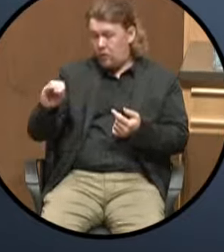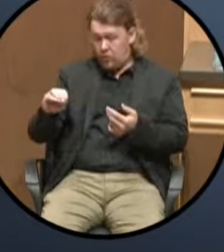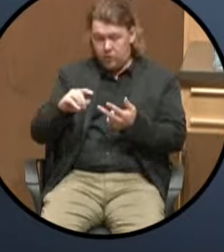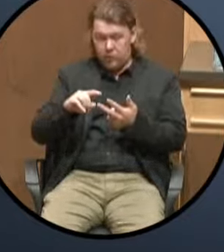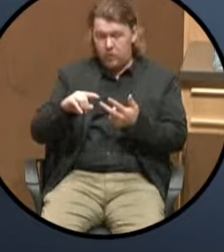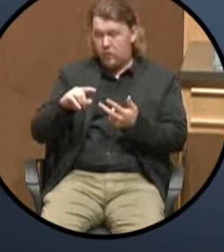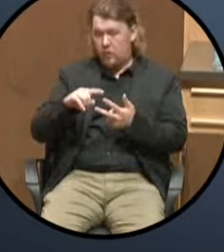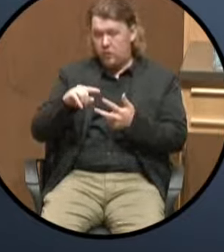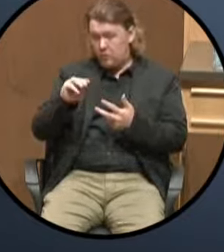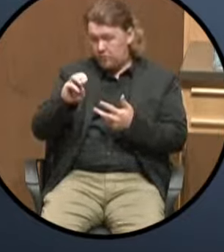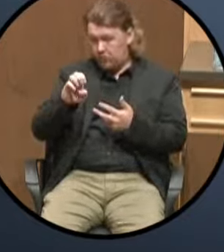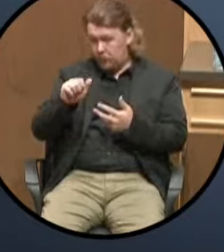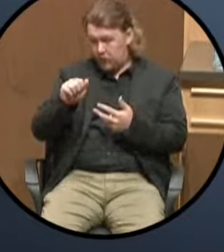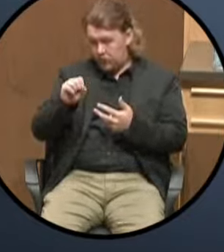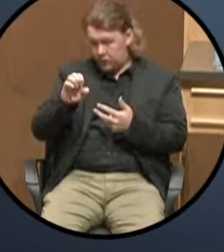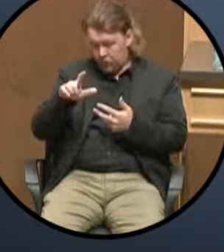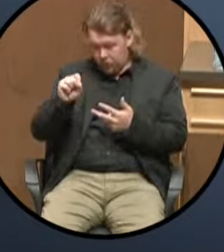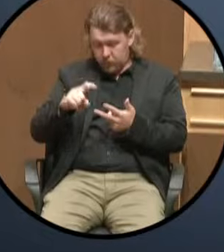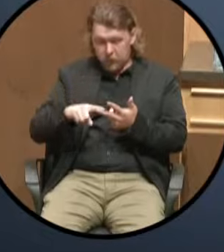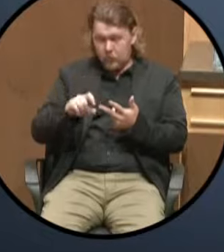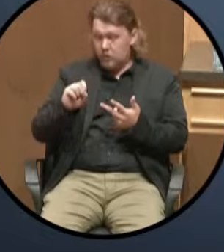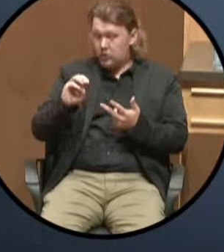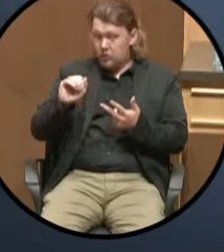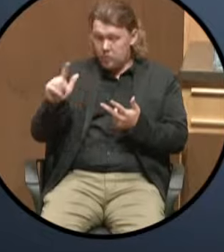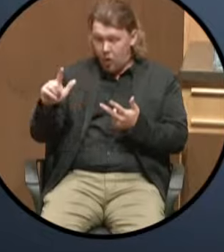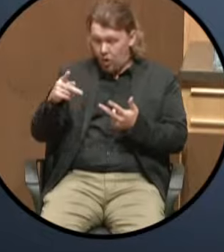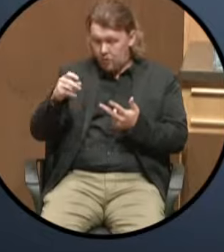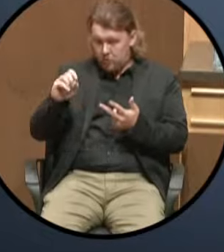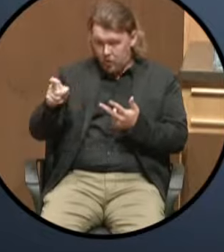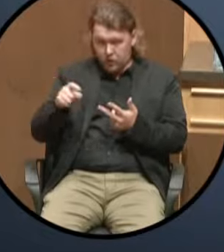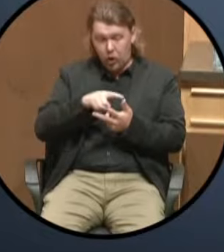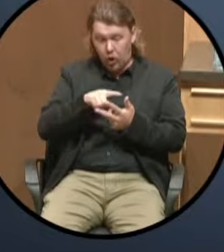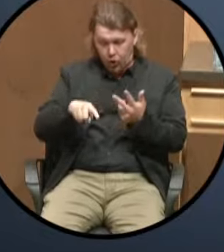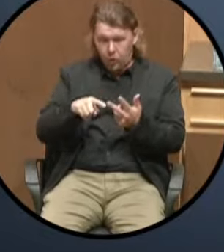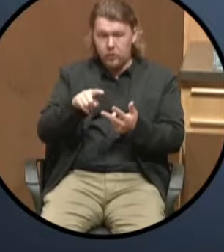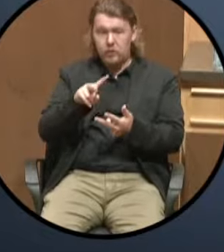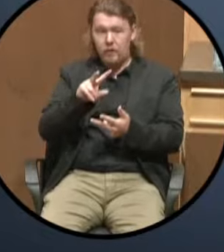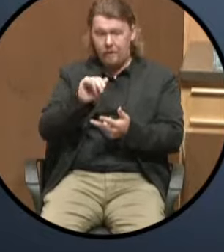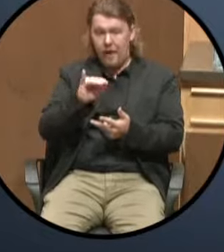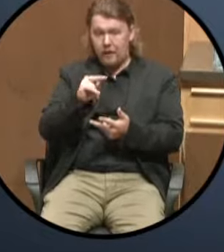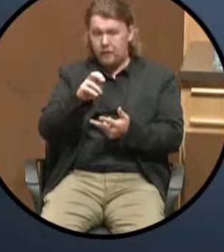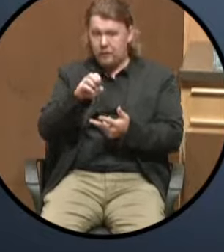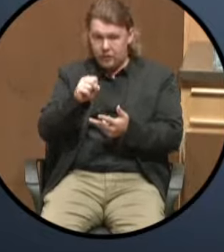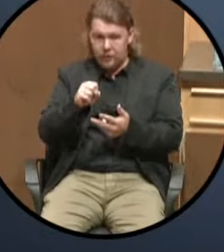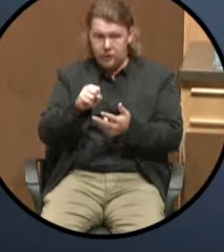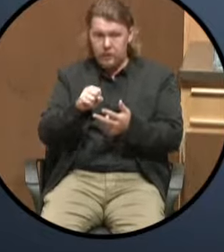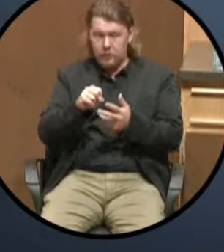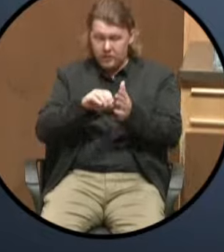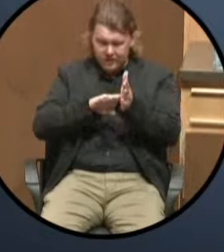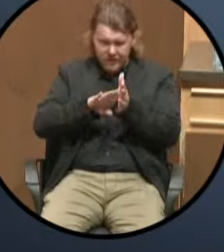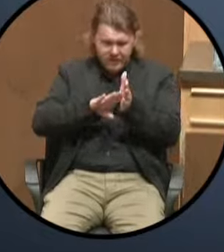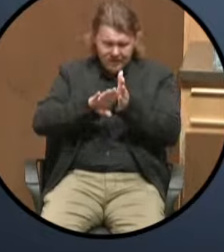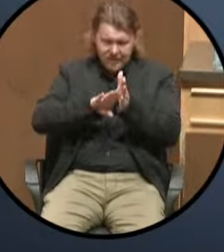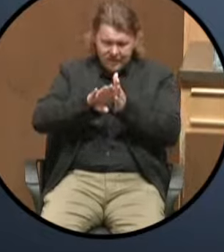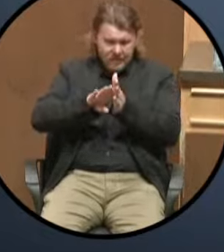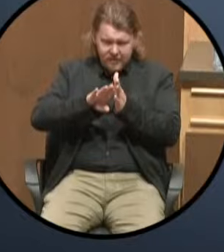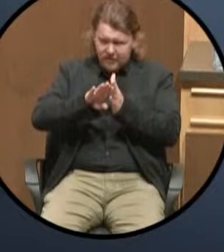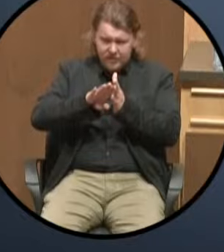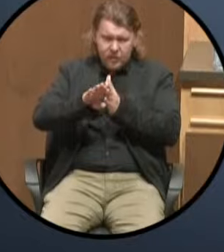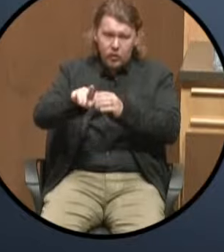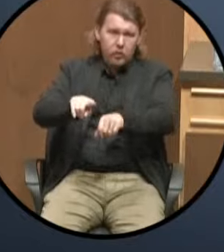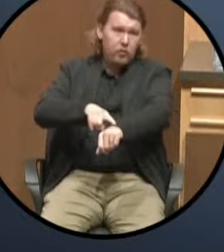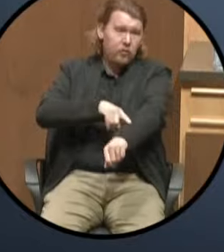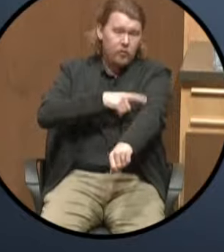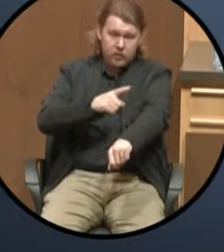measles, and the smallpox vaccine took longer than this to get under development. Those vaccines